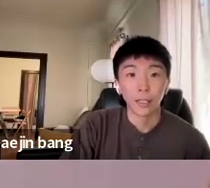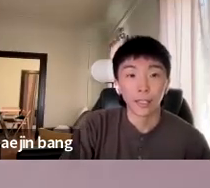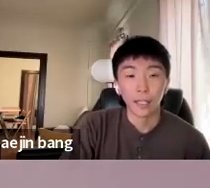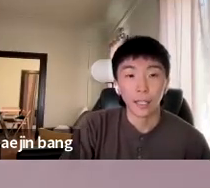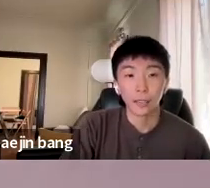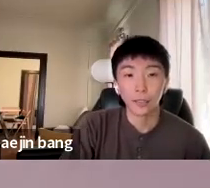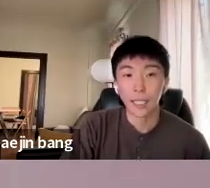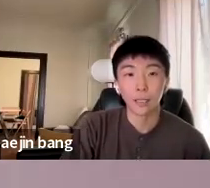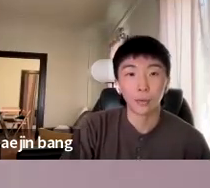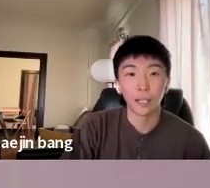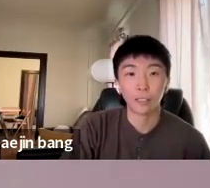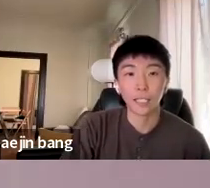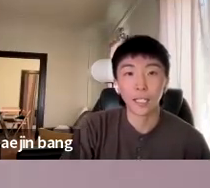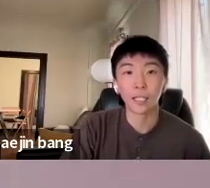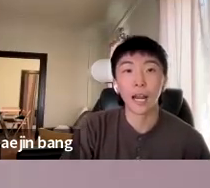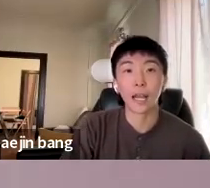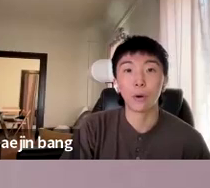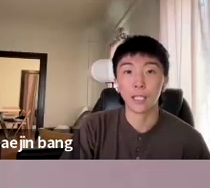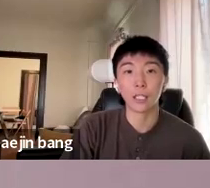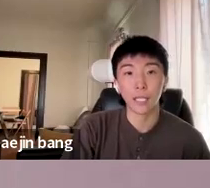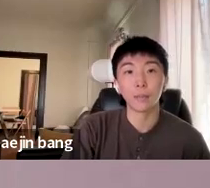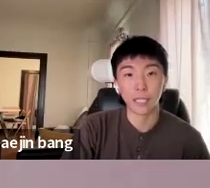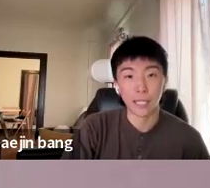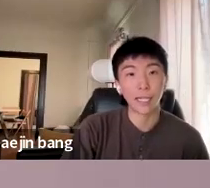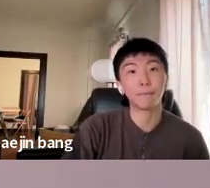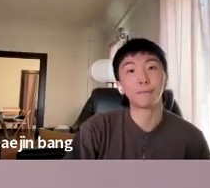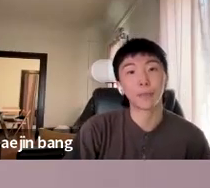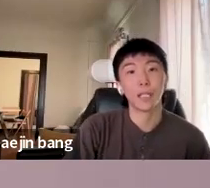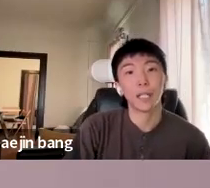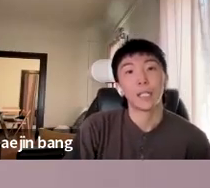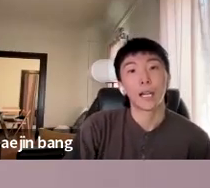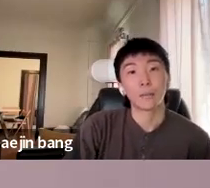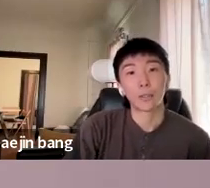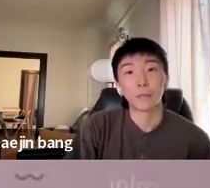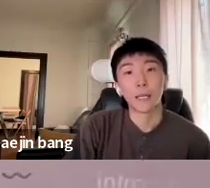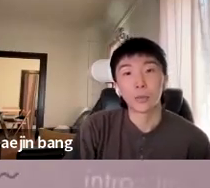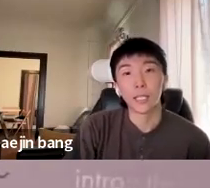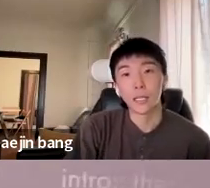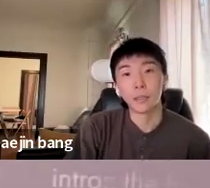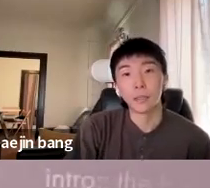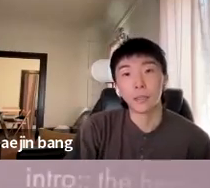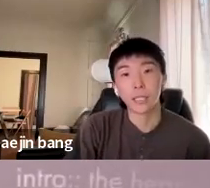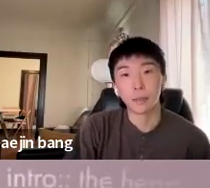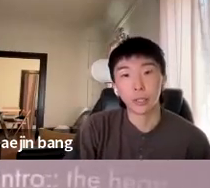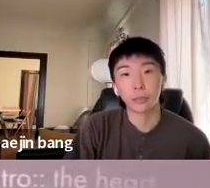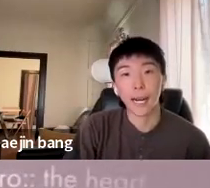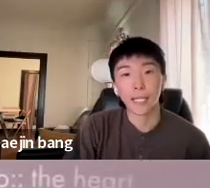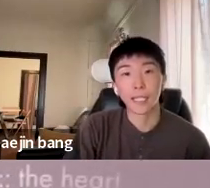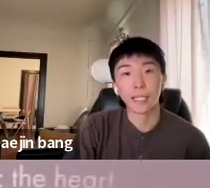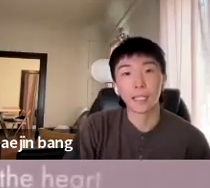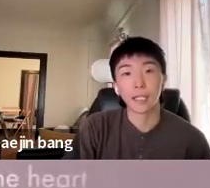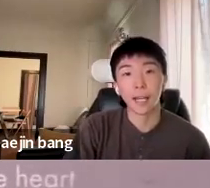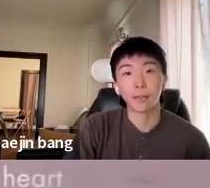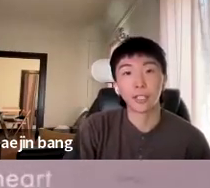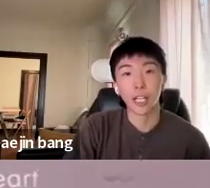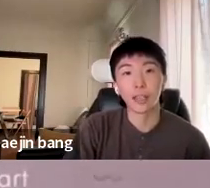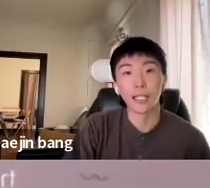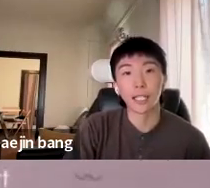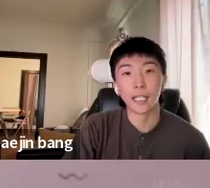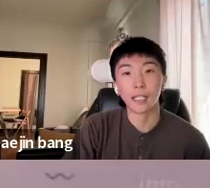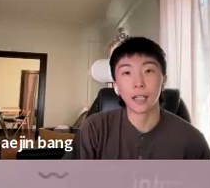So I'll read what I've written here. I want to be explicit. I approach pansori as a political and spiritual practice.